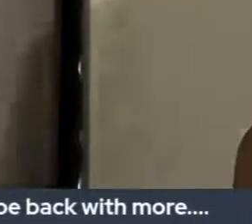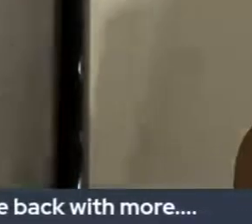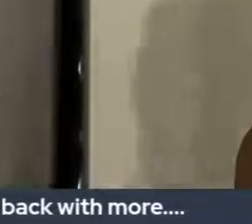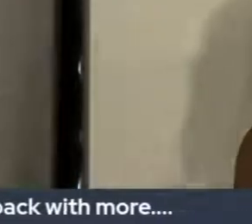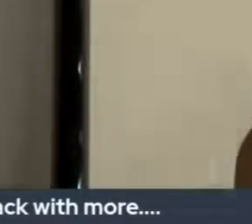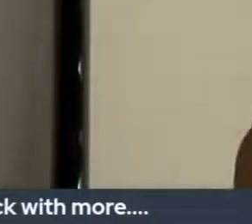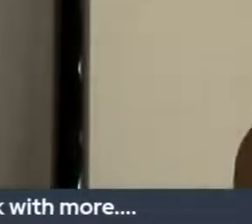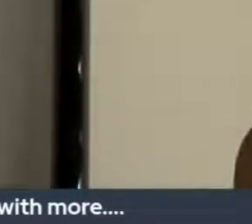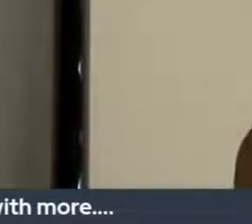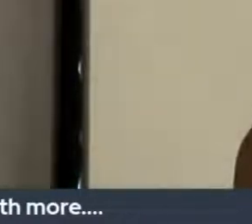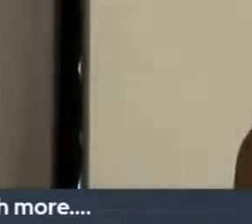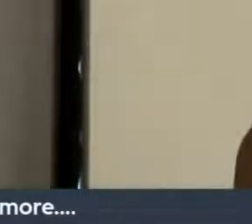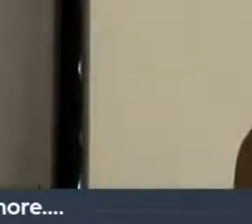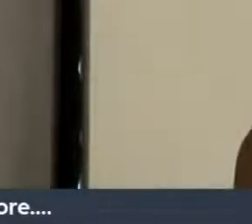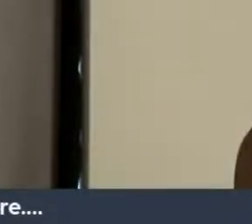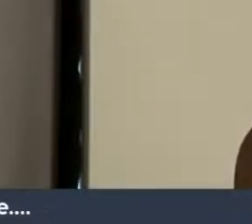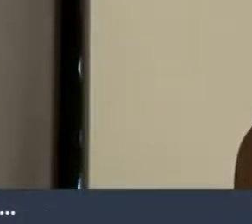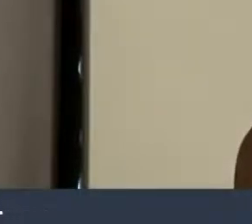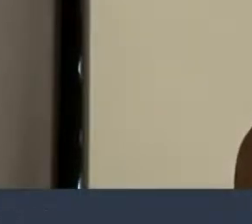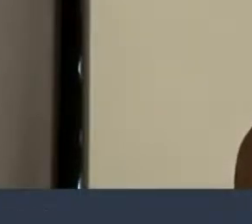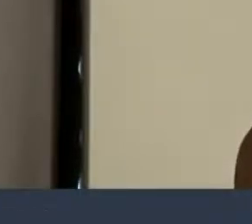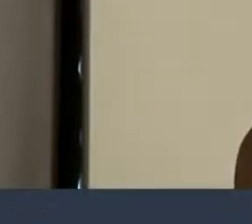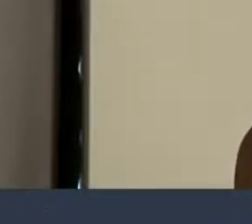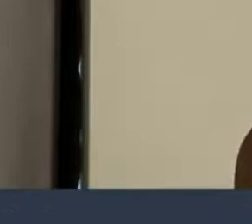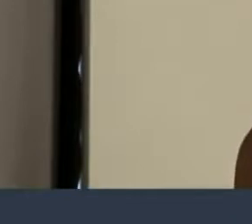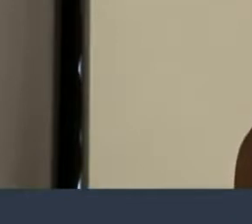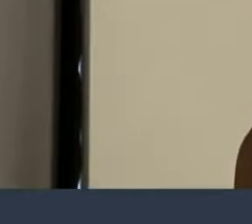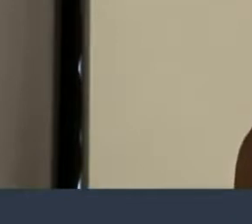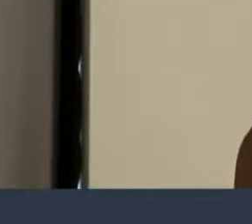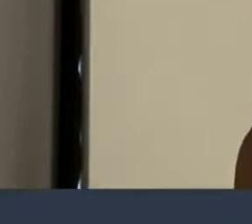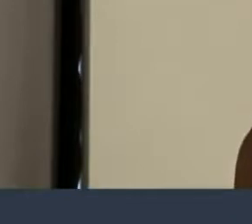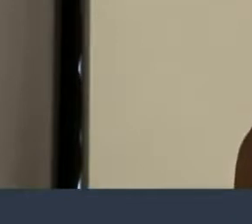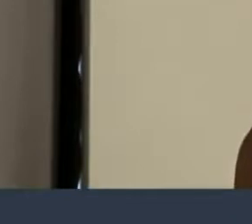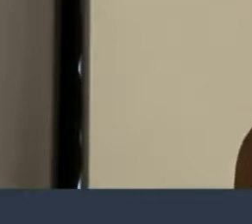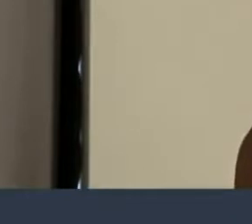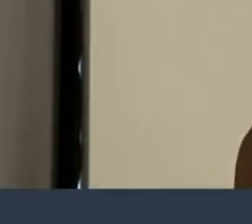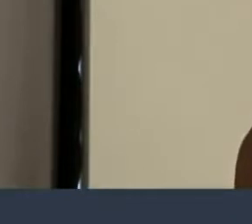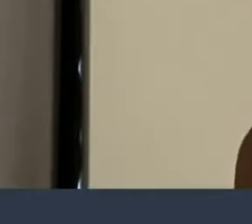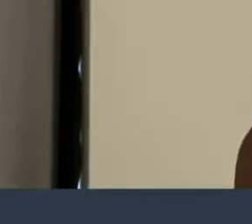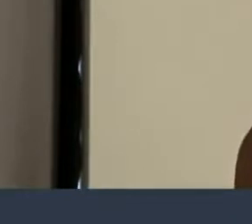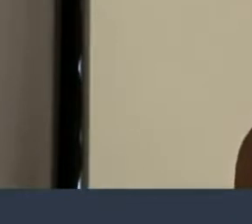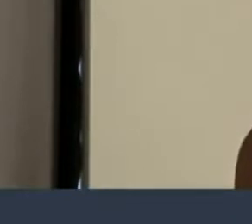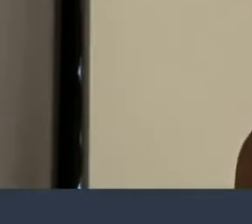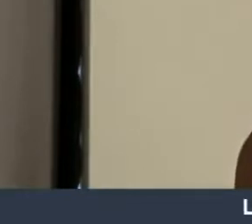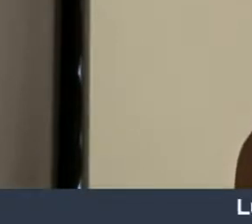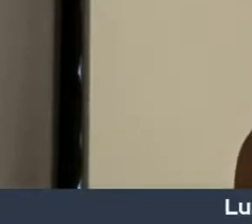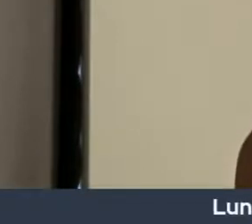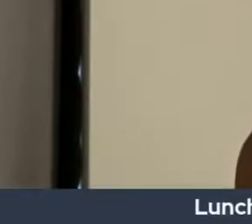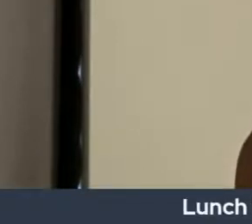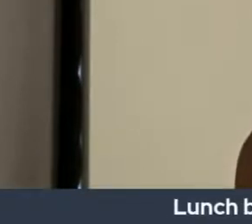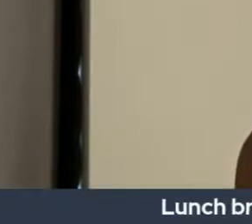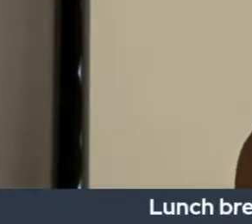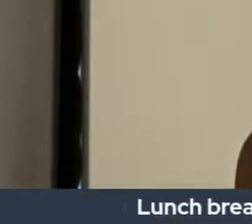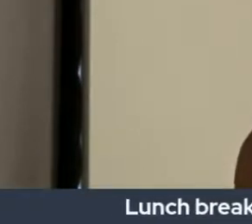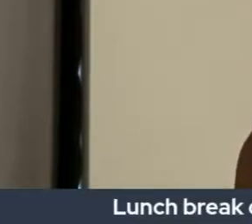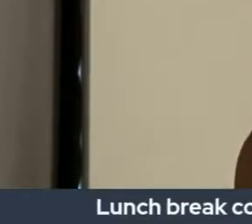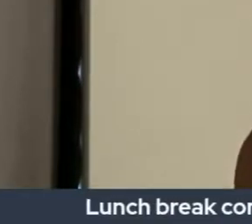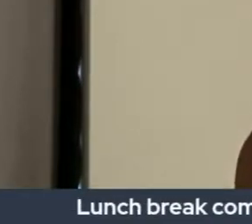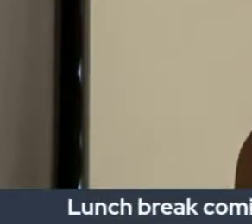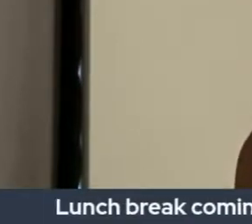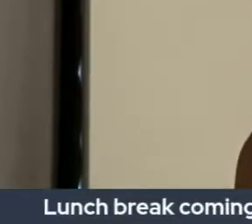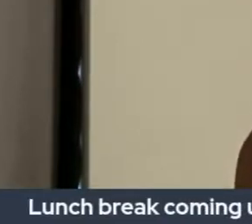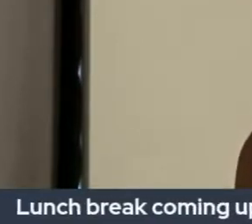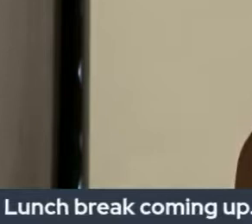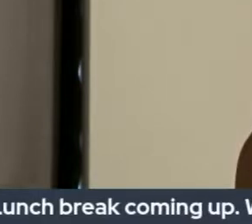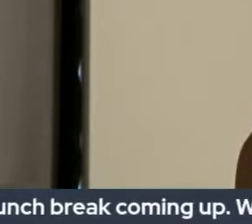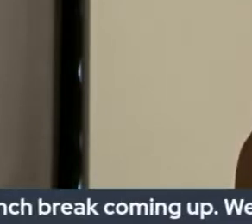Yes, so the moment you've been waiting for is that lunch is here downstairs, and we're going to set up tables in